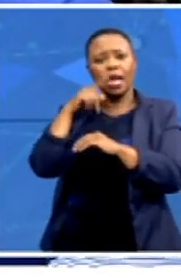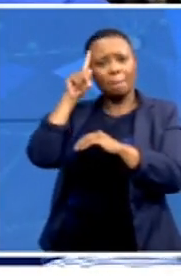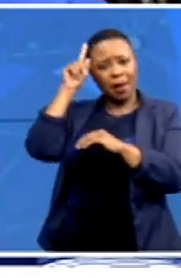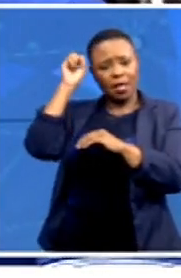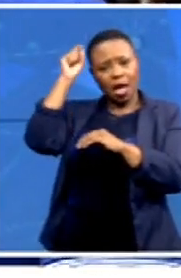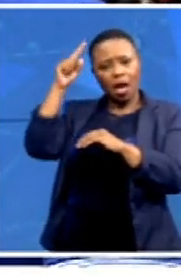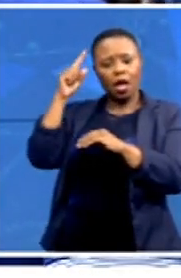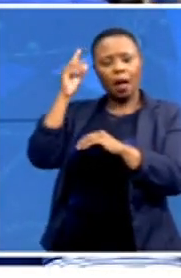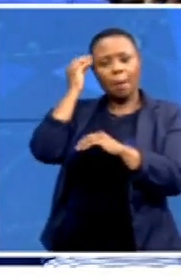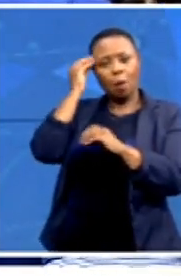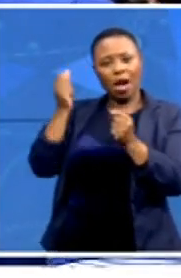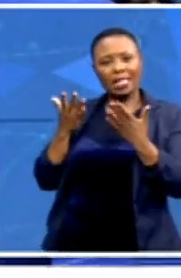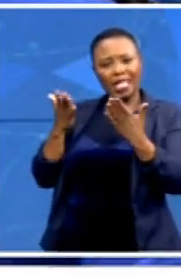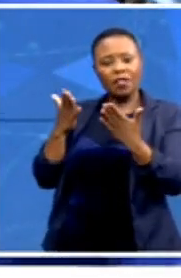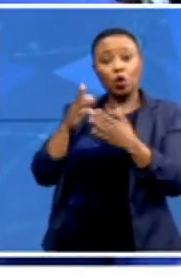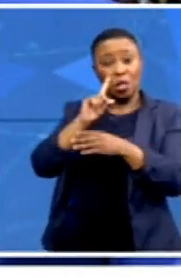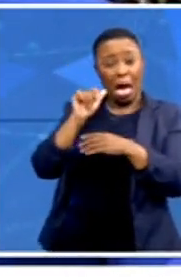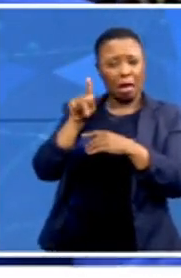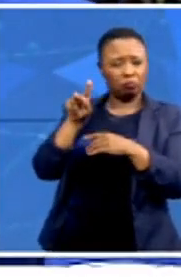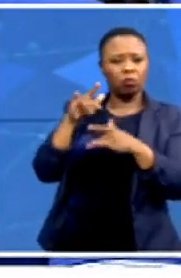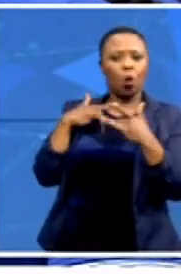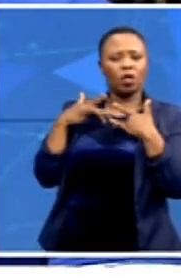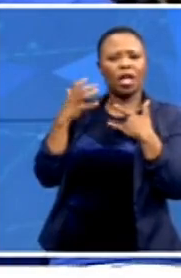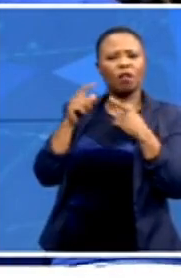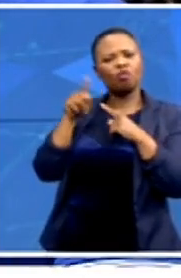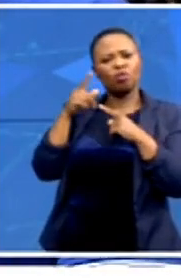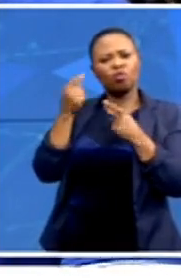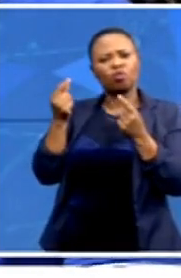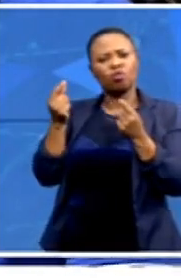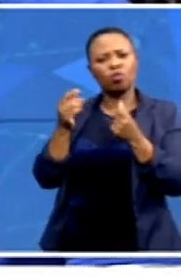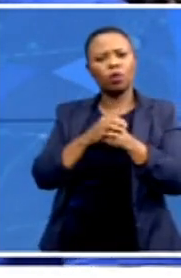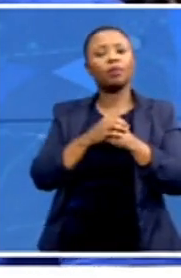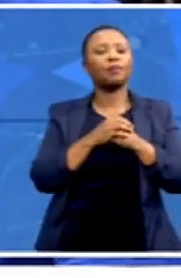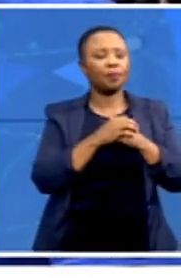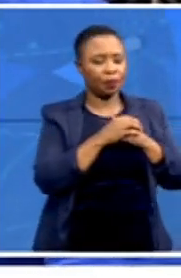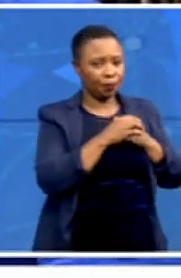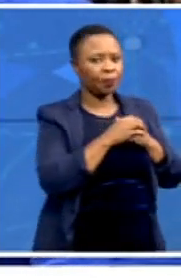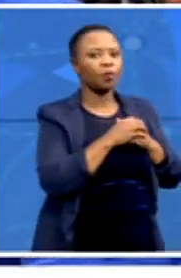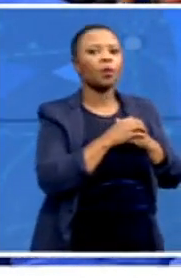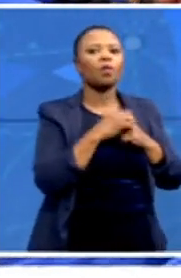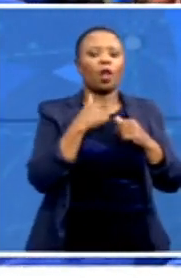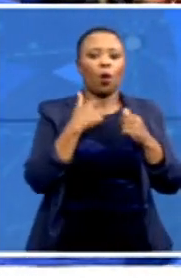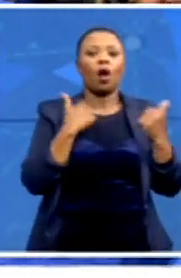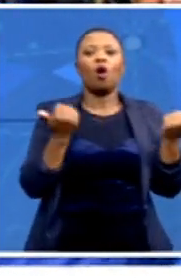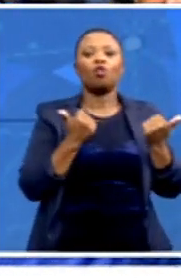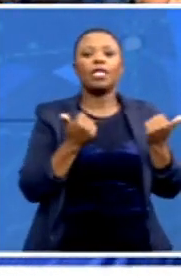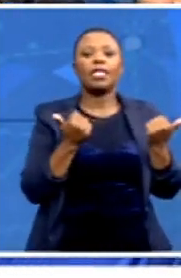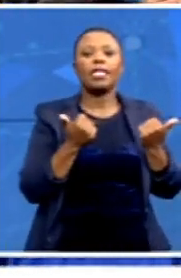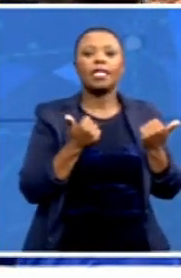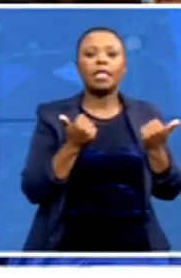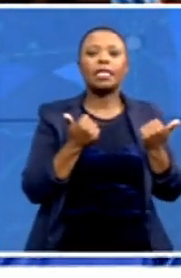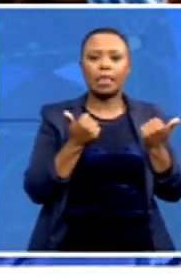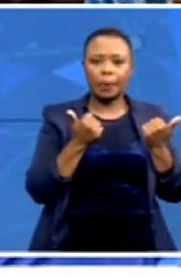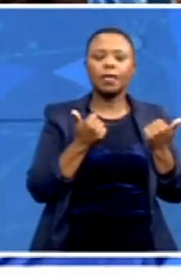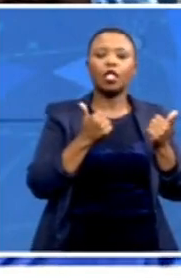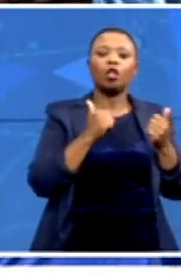very concerned about this. What are you going to do? Well, we've already made sure that we are going to go and lay criminal charges. We're also going to be